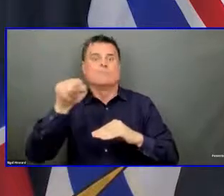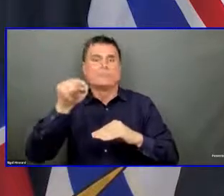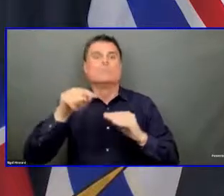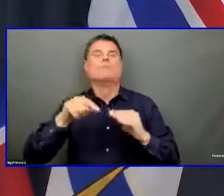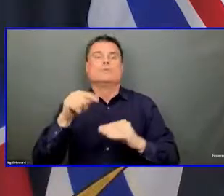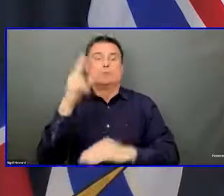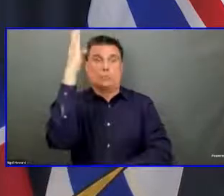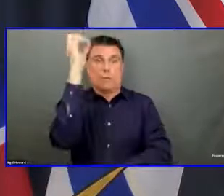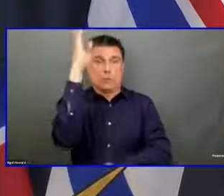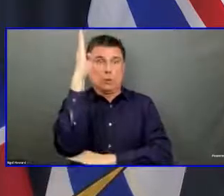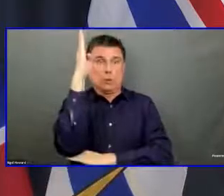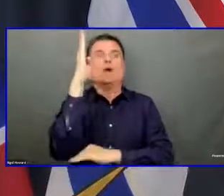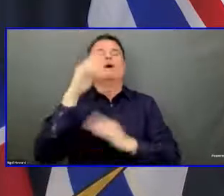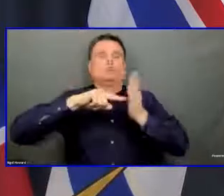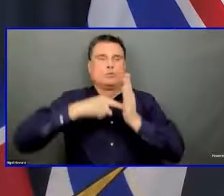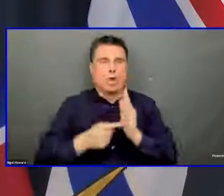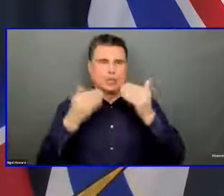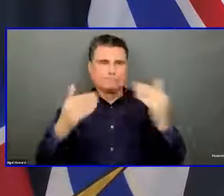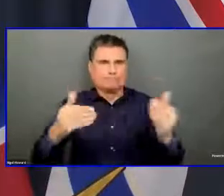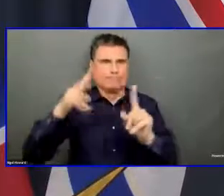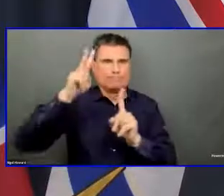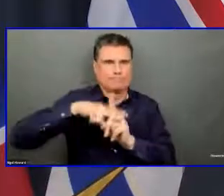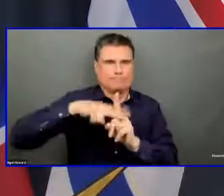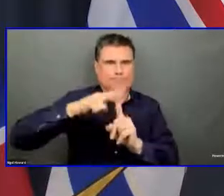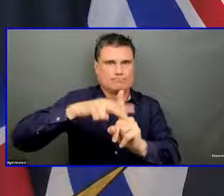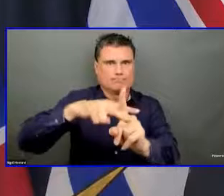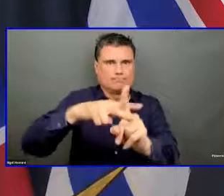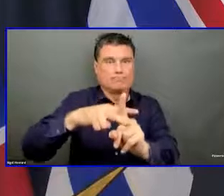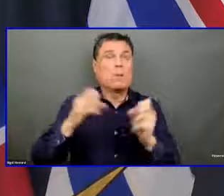significant numbers, and that's an important thing. There are